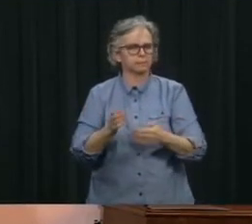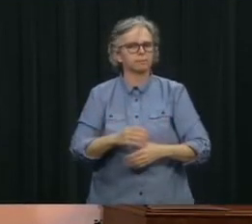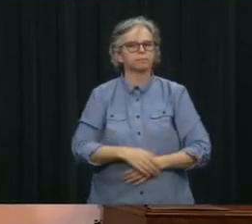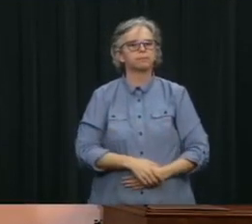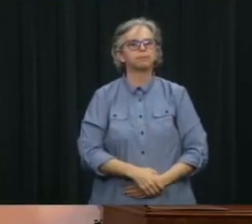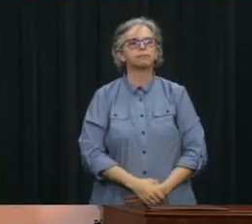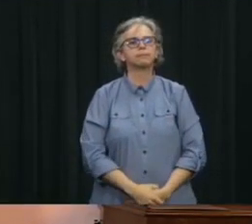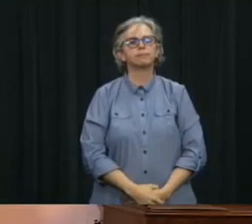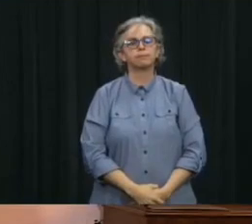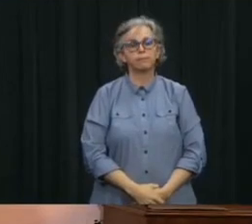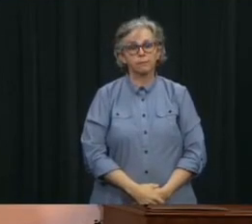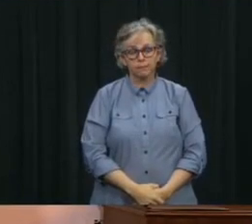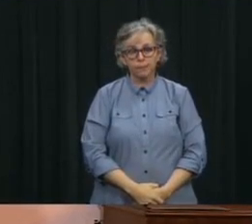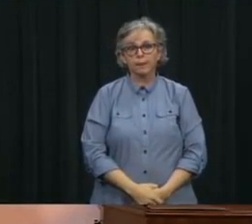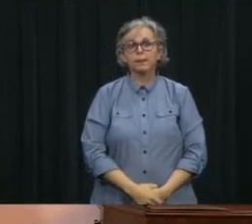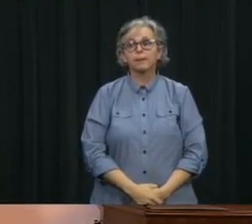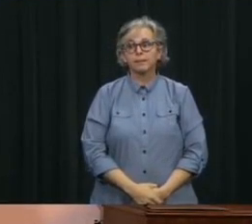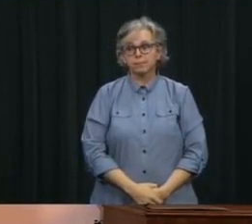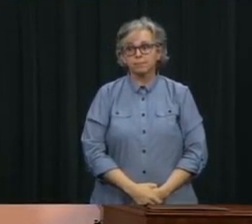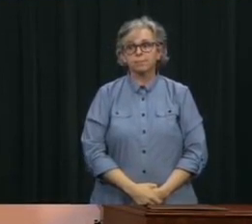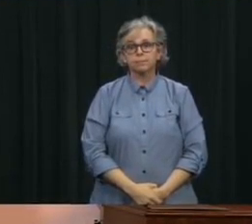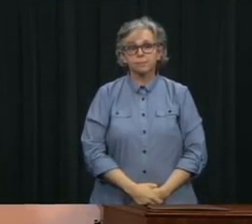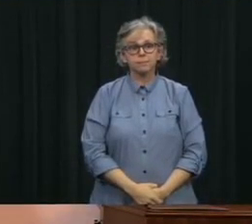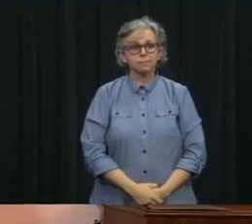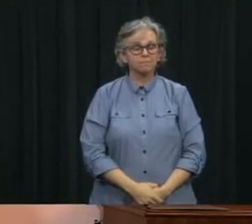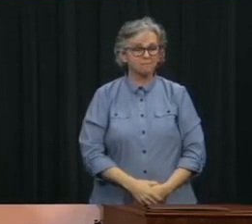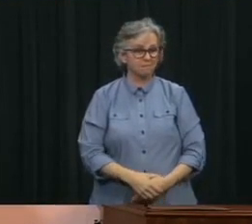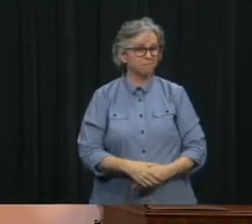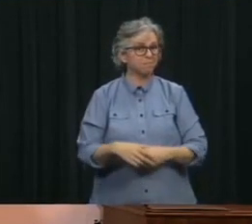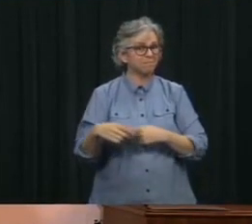Throughout this crisis,